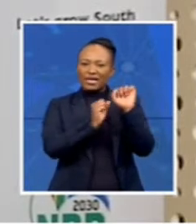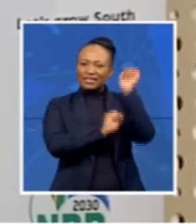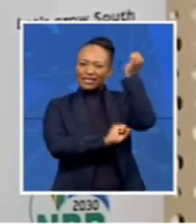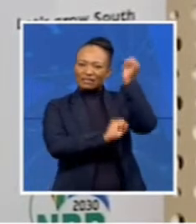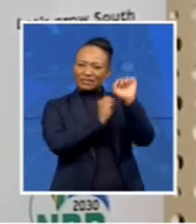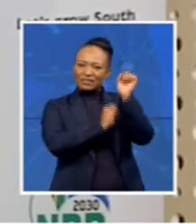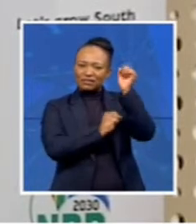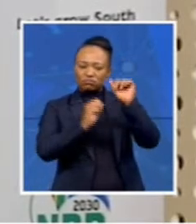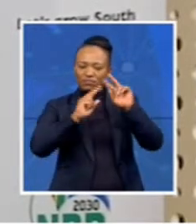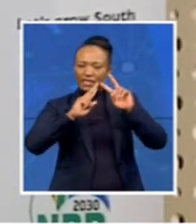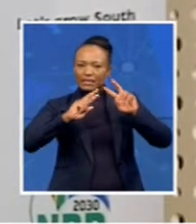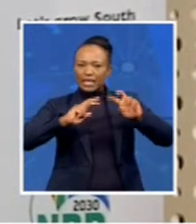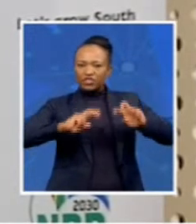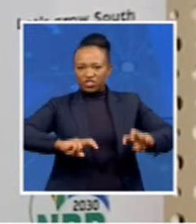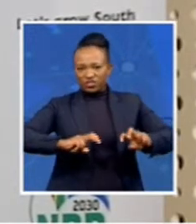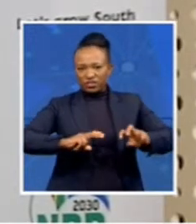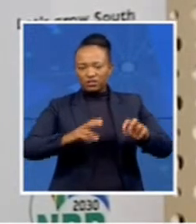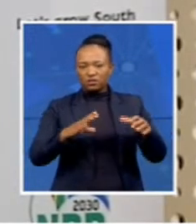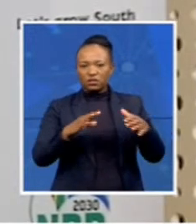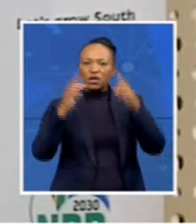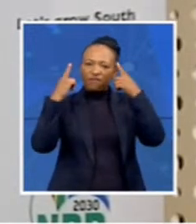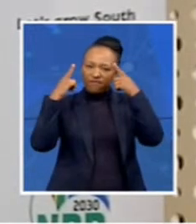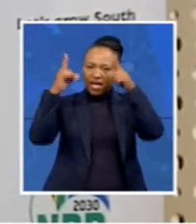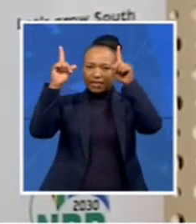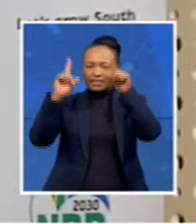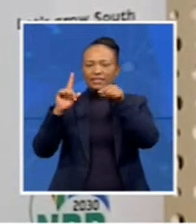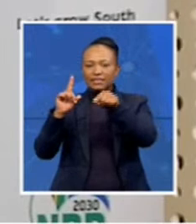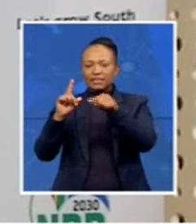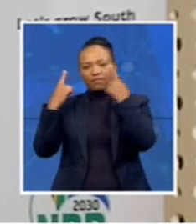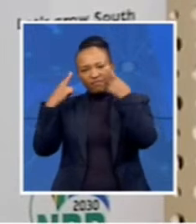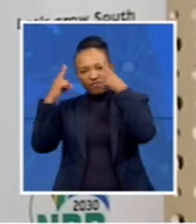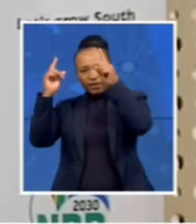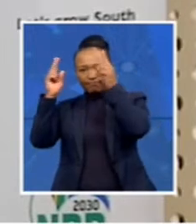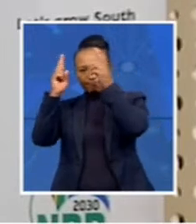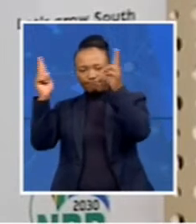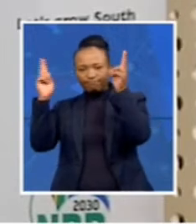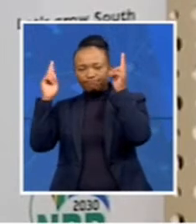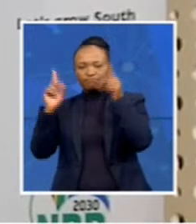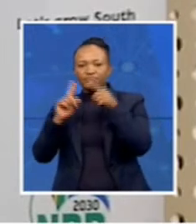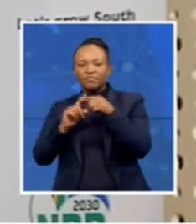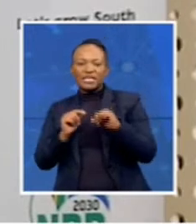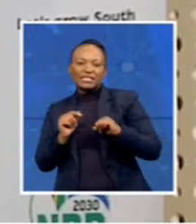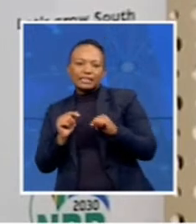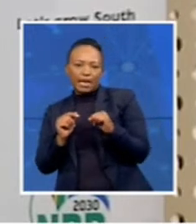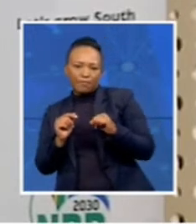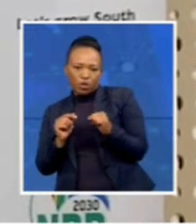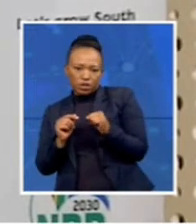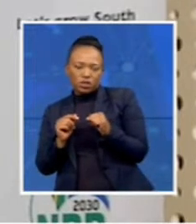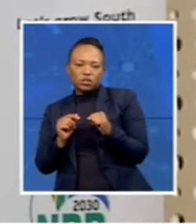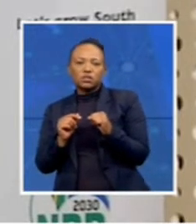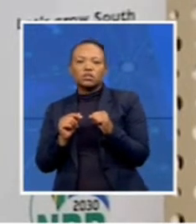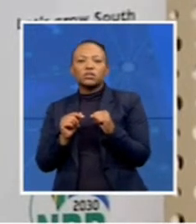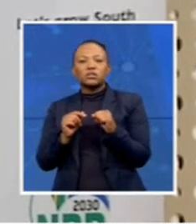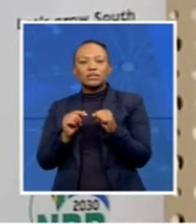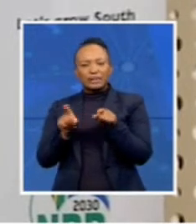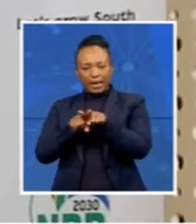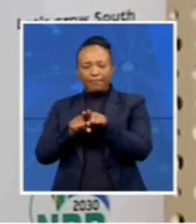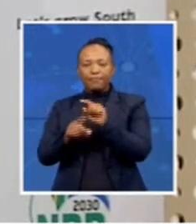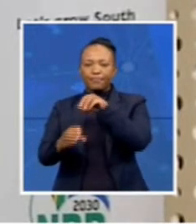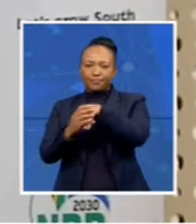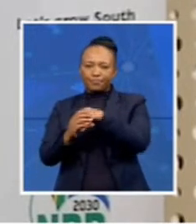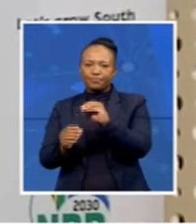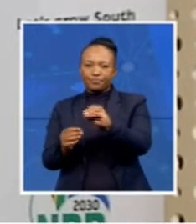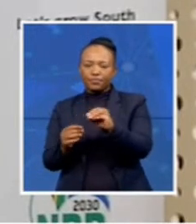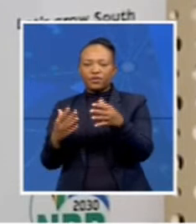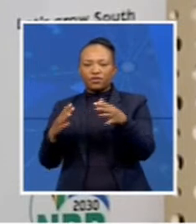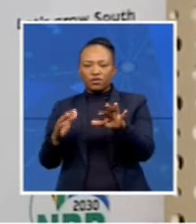Wits and Wits University, Stellenbosch University, but of course with also DWS laboratories